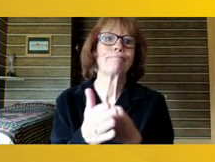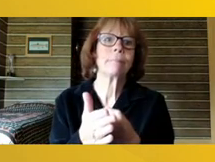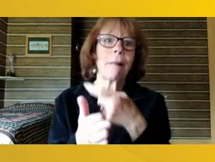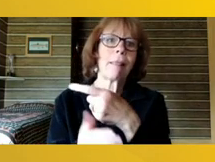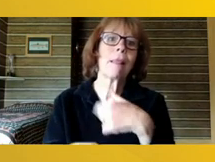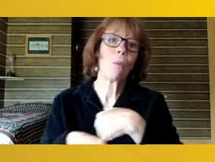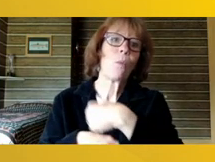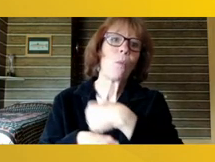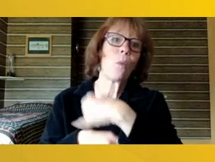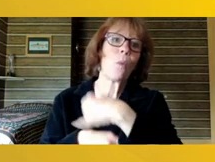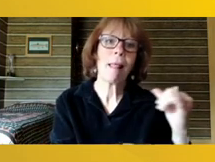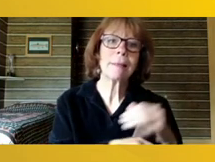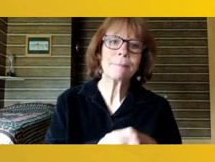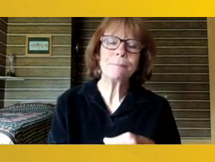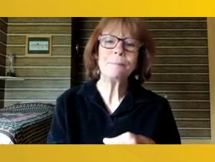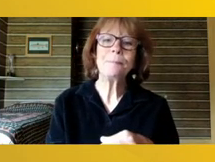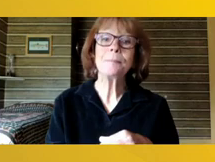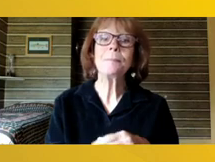please.